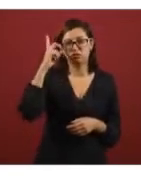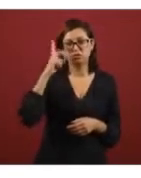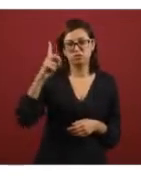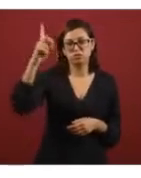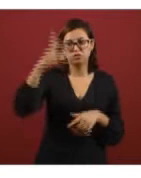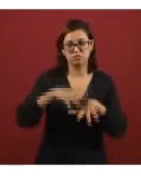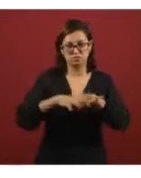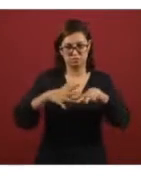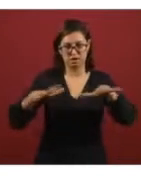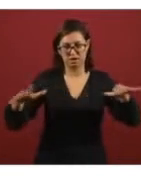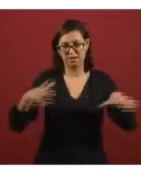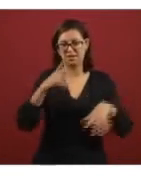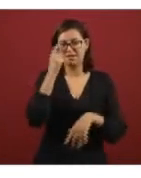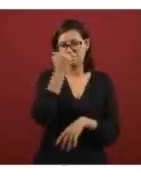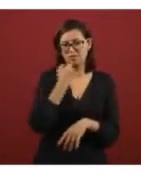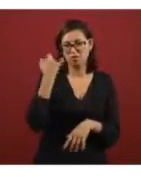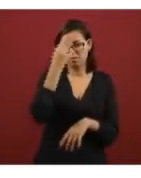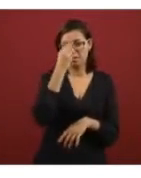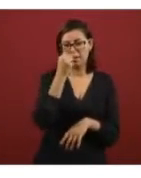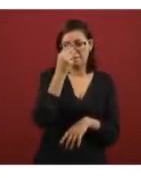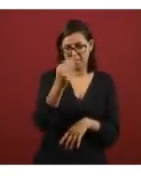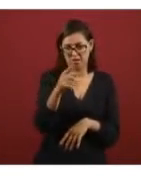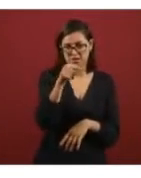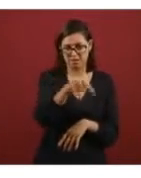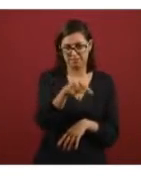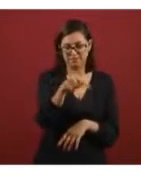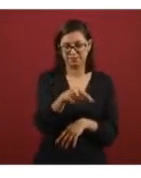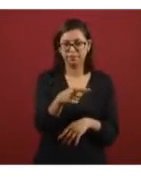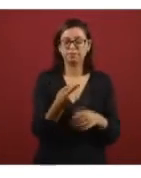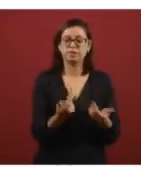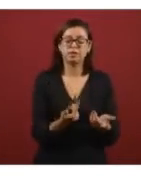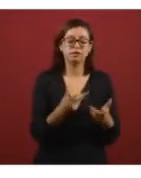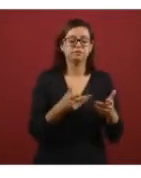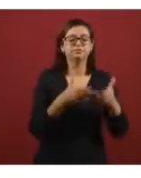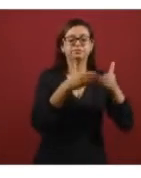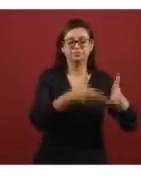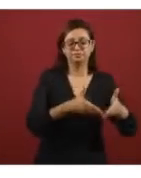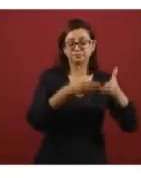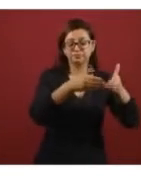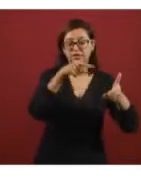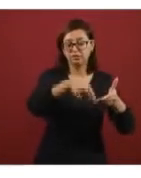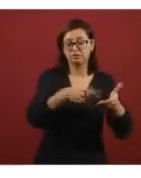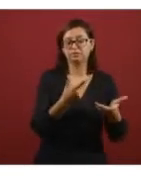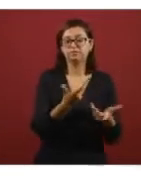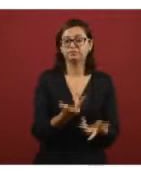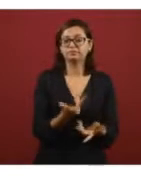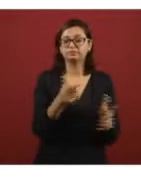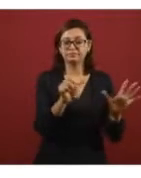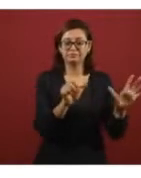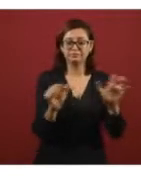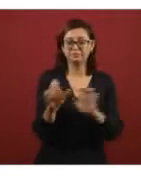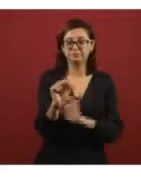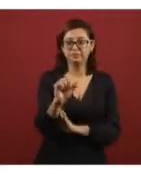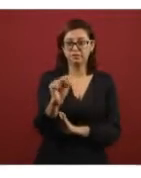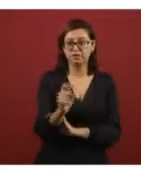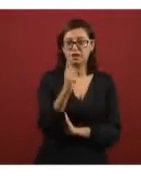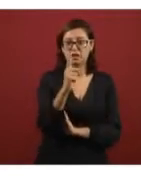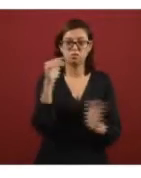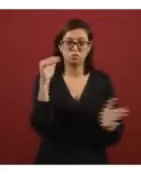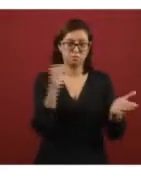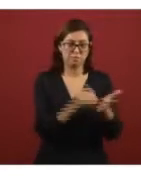the man of the seas in Maya language, which should have a production of